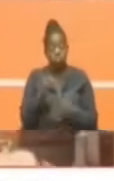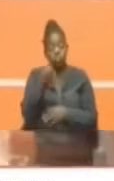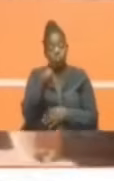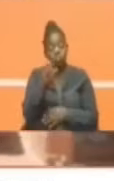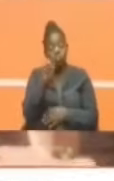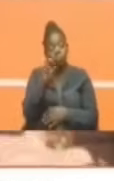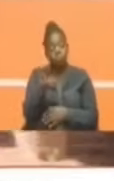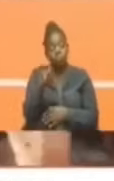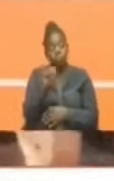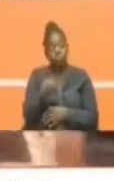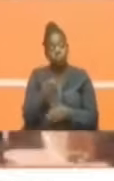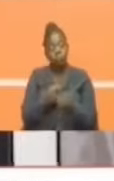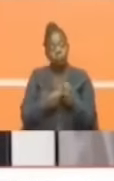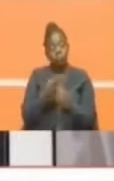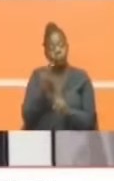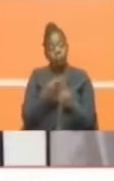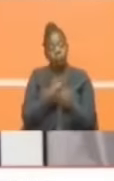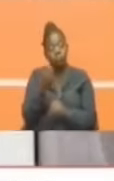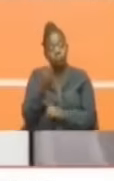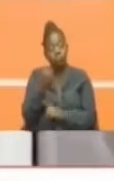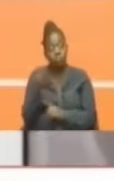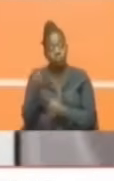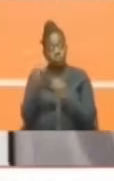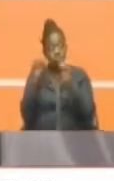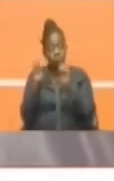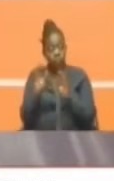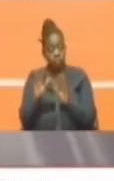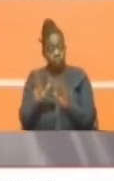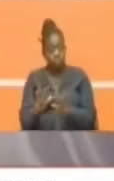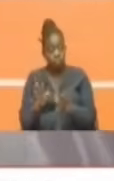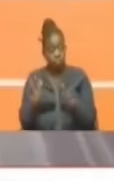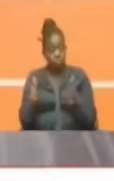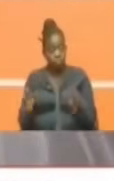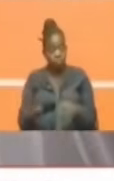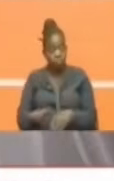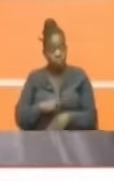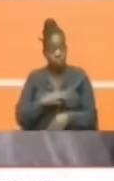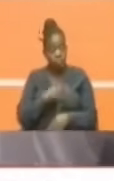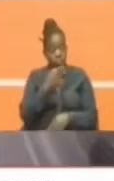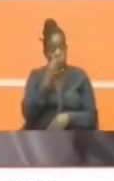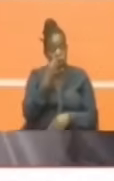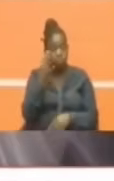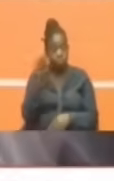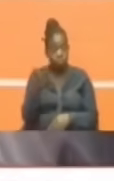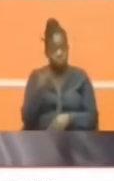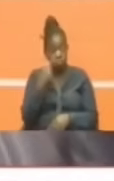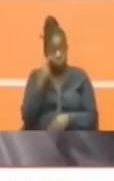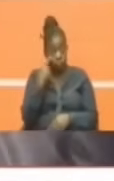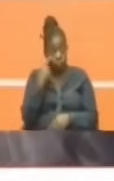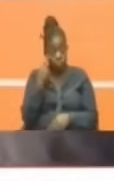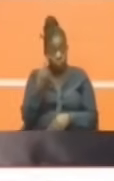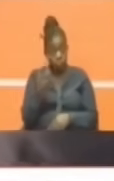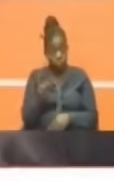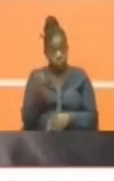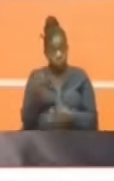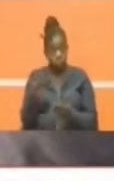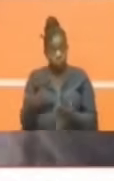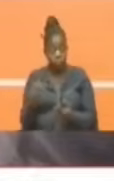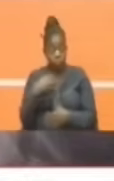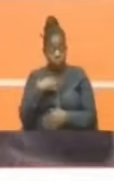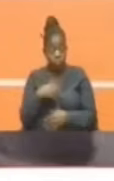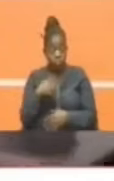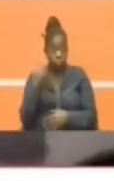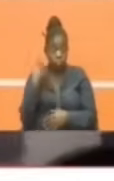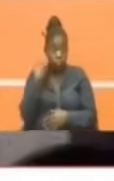mu myezi mukaga gyoka omusomesa Sibitha Joakim ow'emyaka 3 omu kubalozeza ku bukambwe